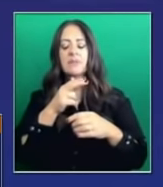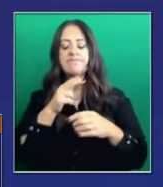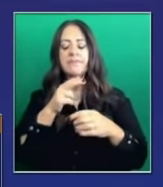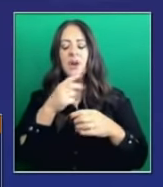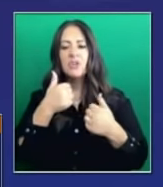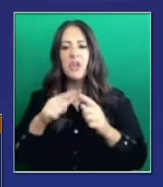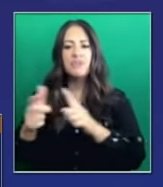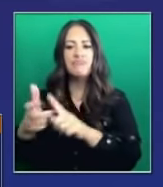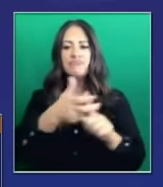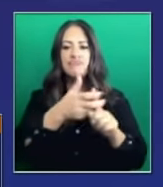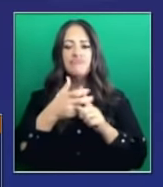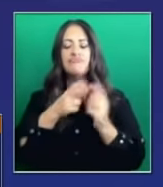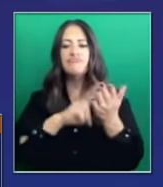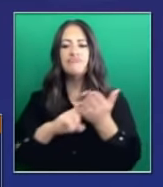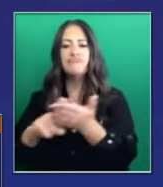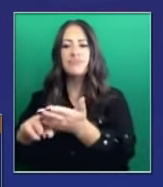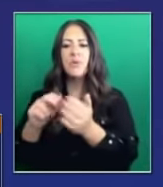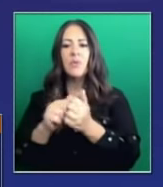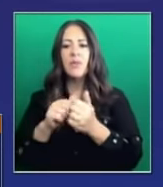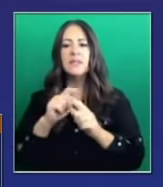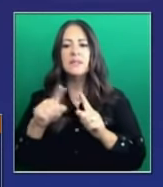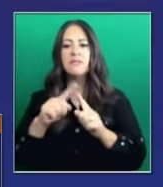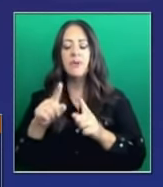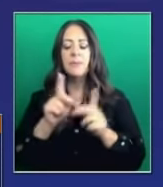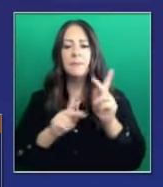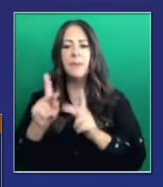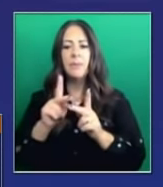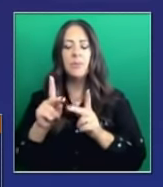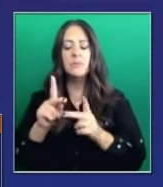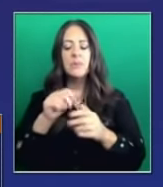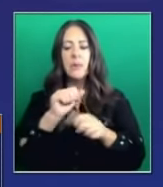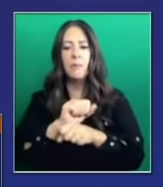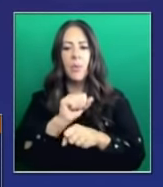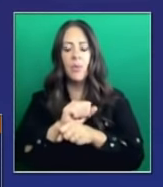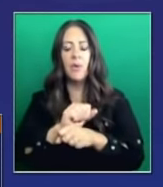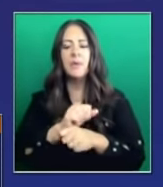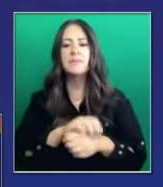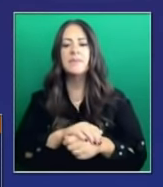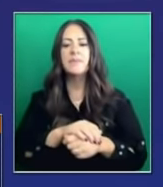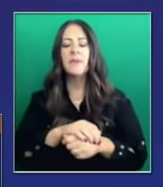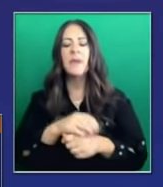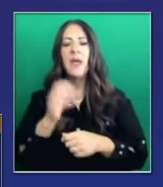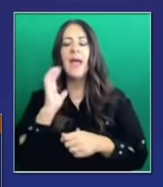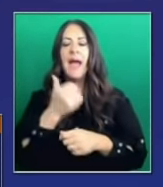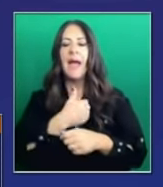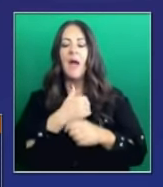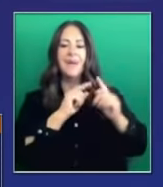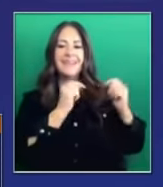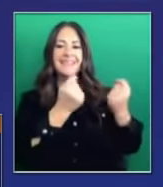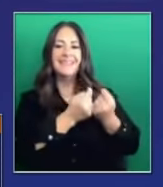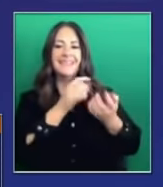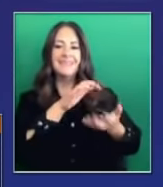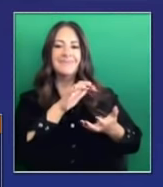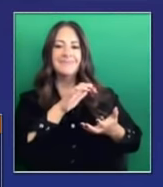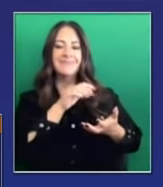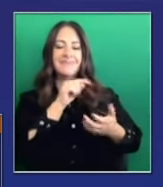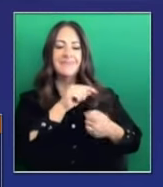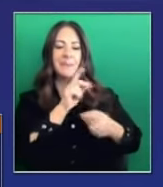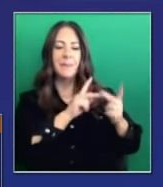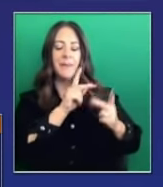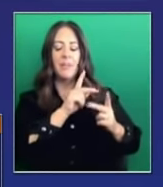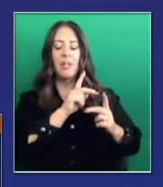terms of their own staffing strategies. We've also deployed, and we've also been beneficiary of these federal resources, which you can